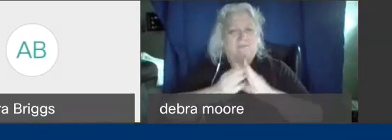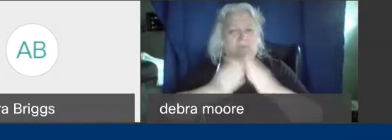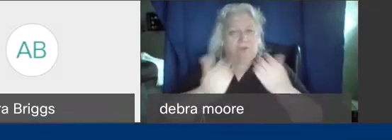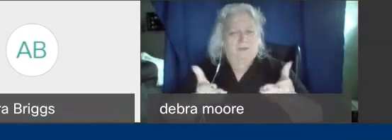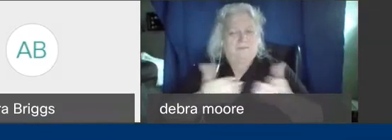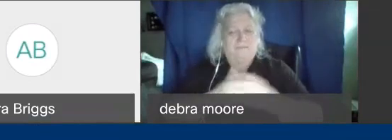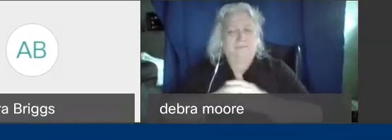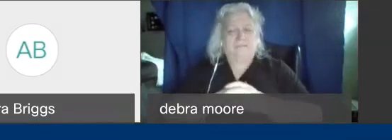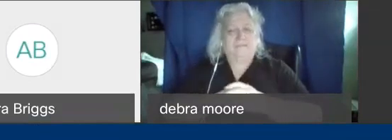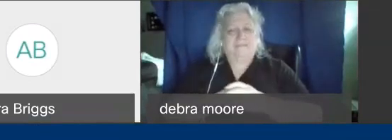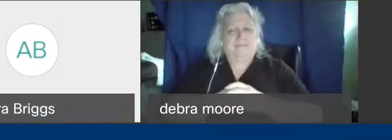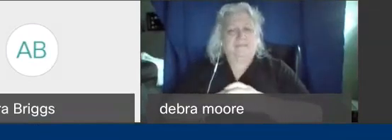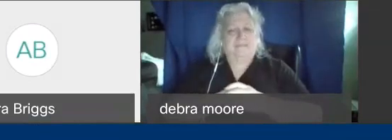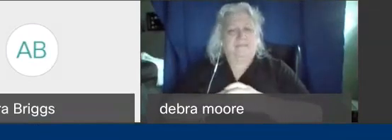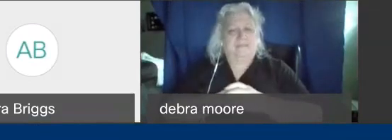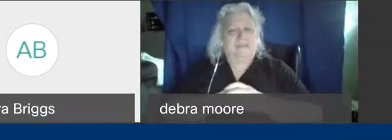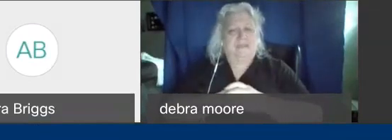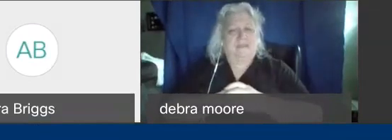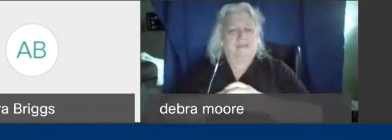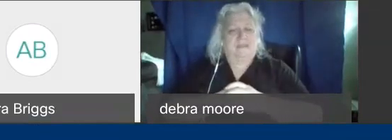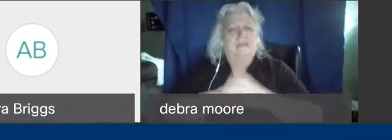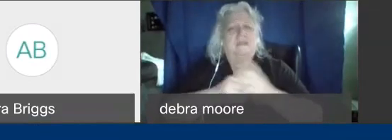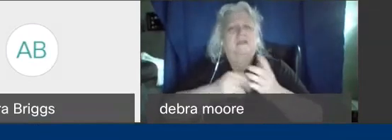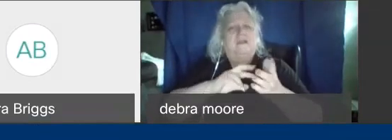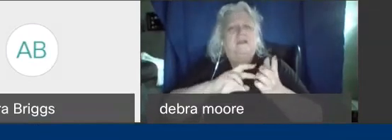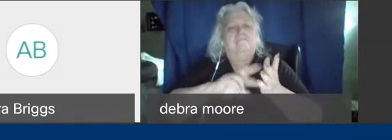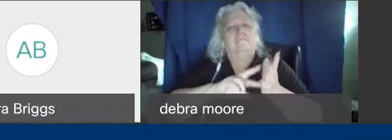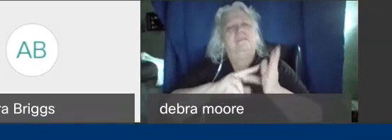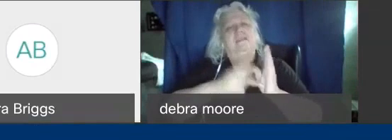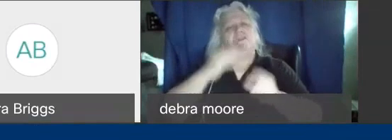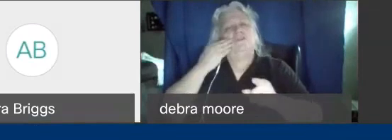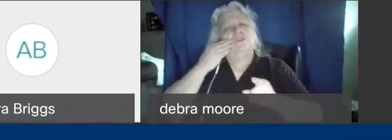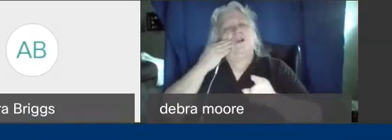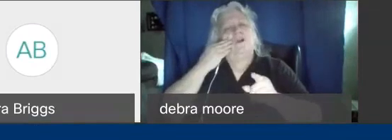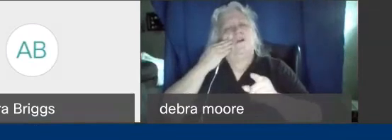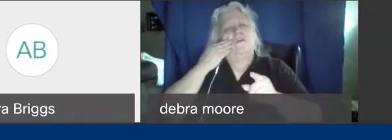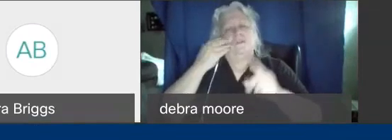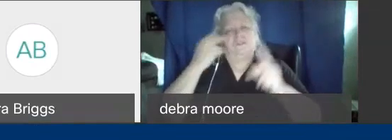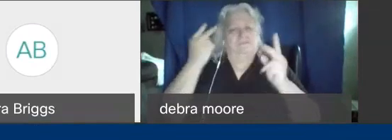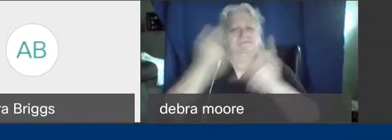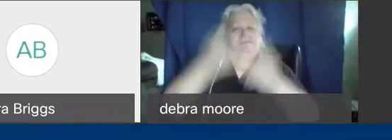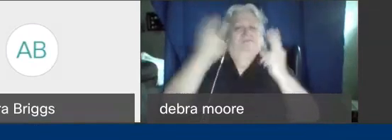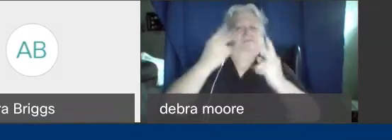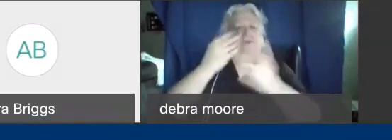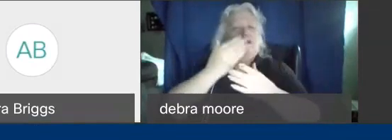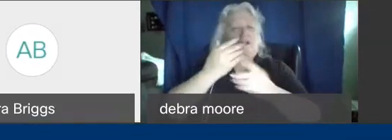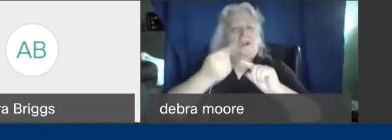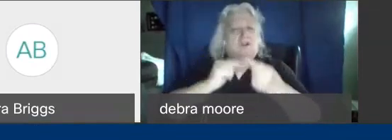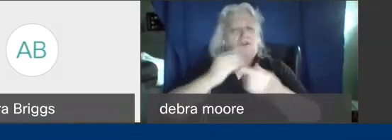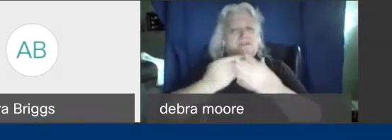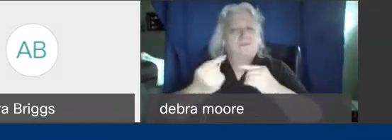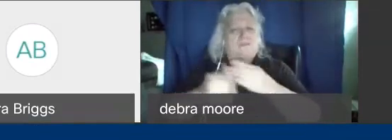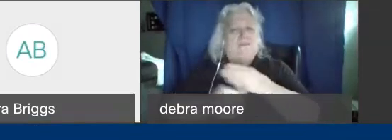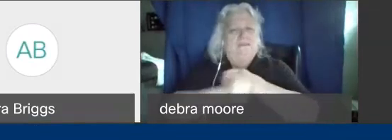Hazing, as defined in the policies, is any intentional, knowing, or reckless act against a student that endangers their mental